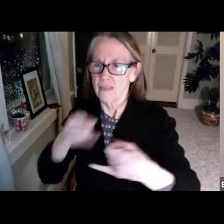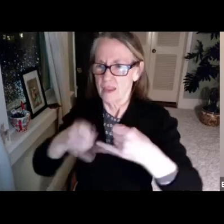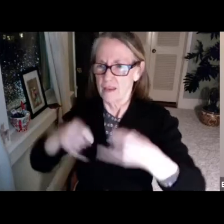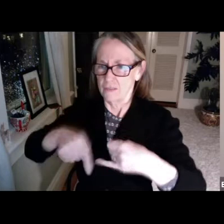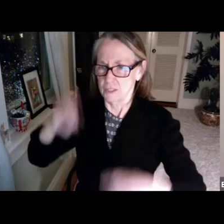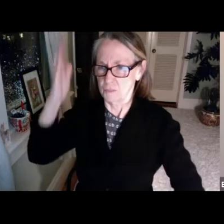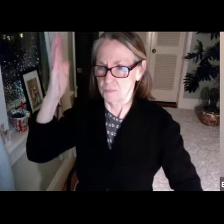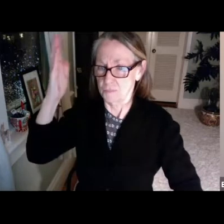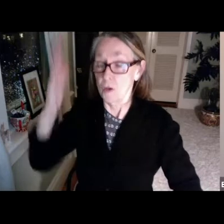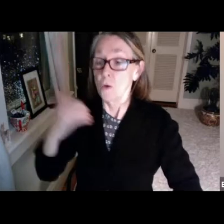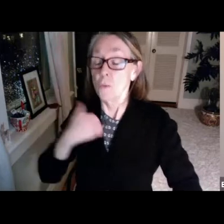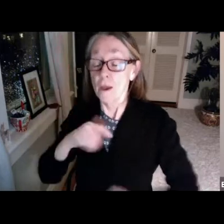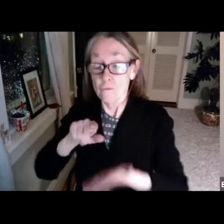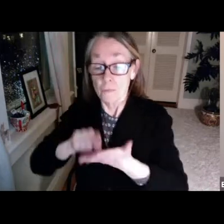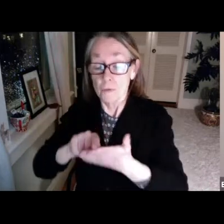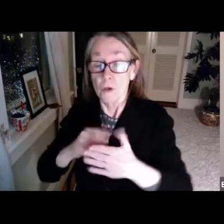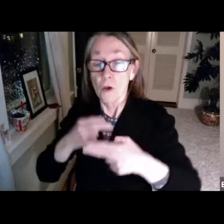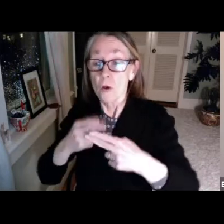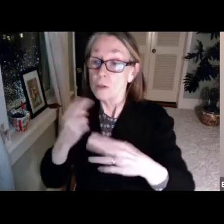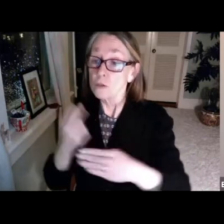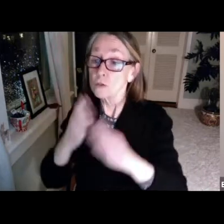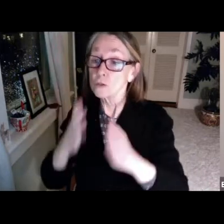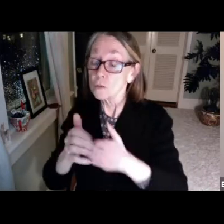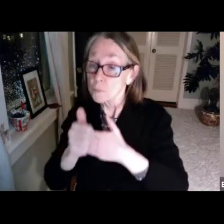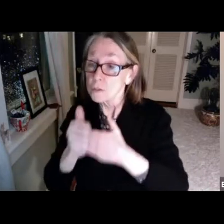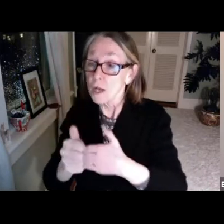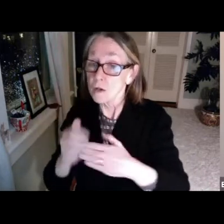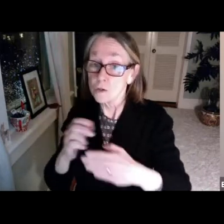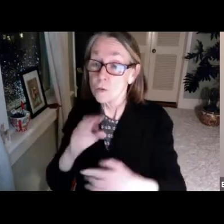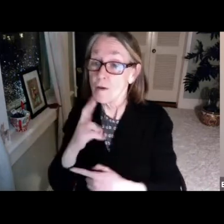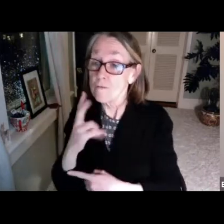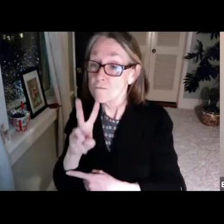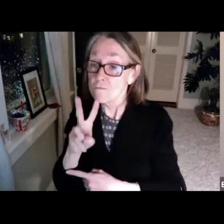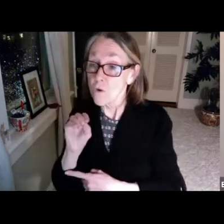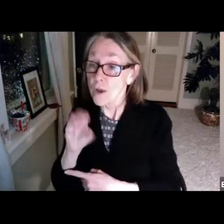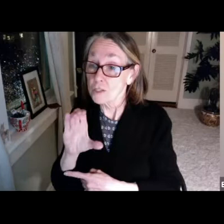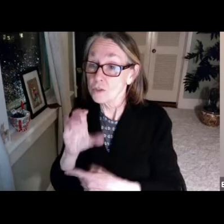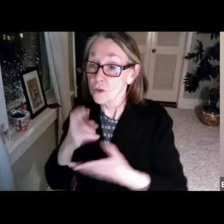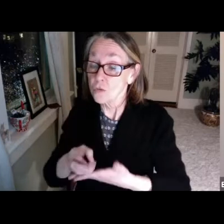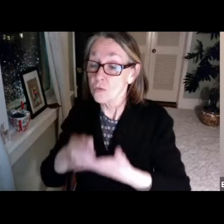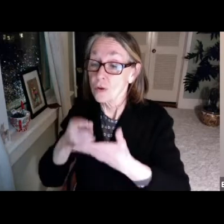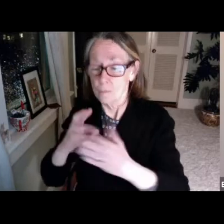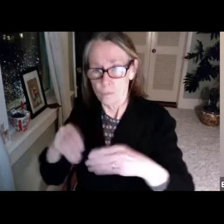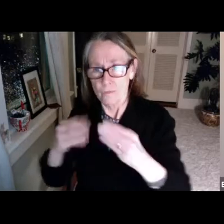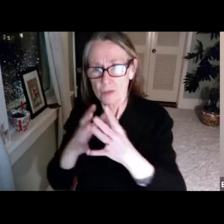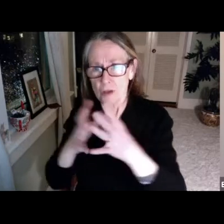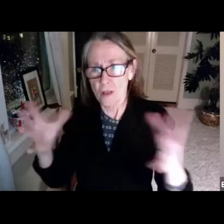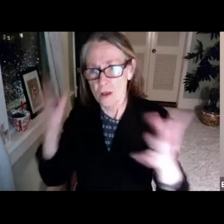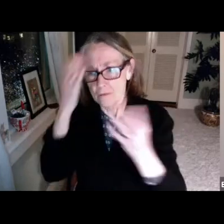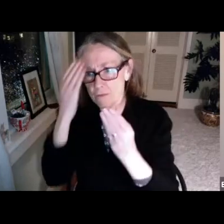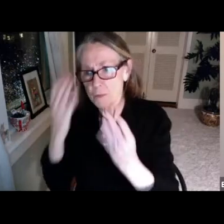have a publication on there called A Consumer's Guide to Vocational Rehabilitation, which provides a lot of